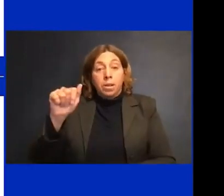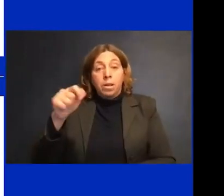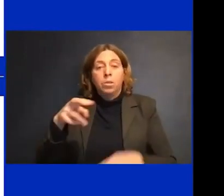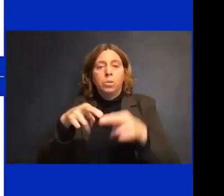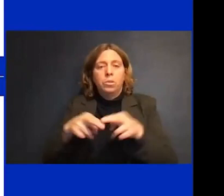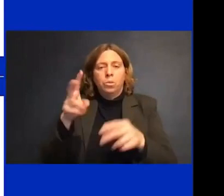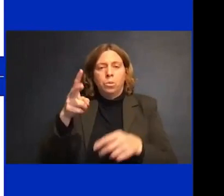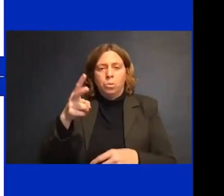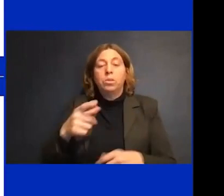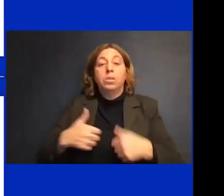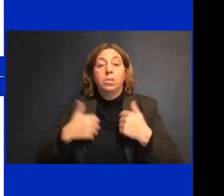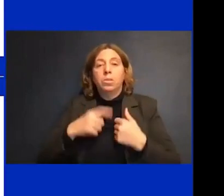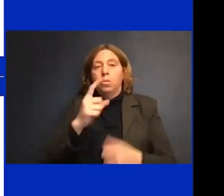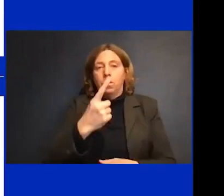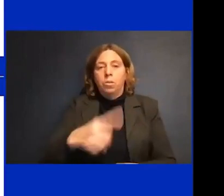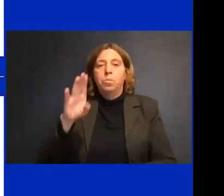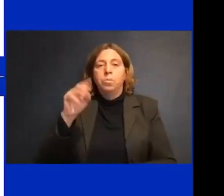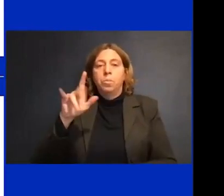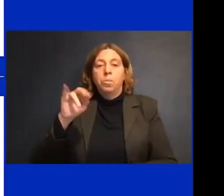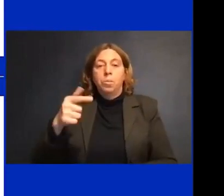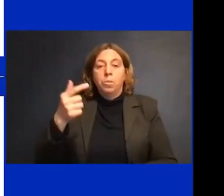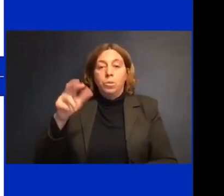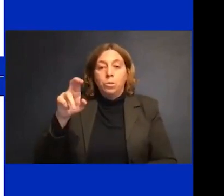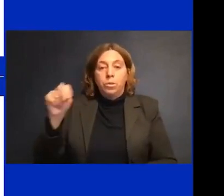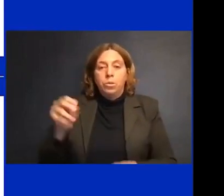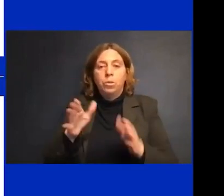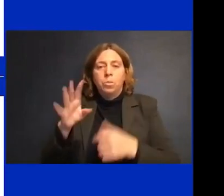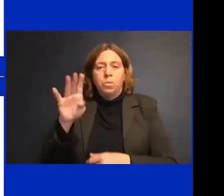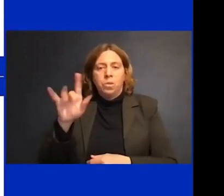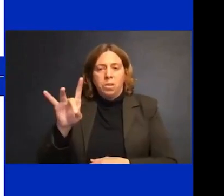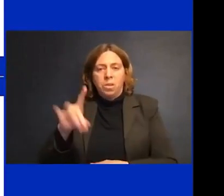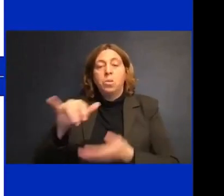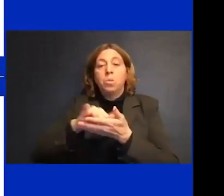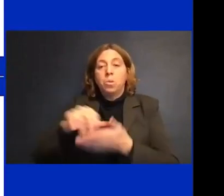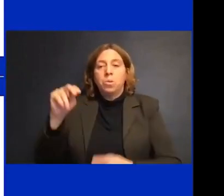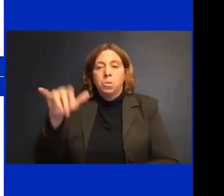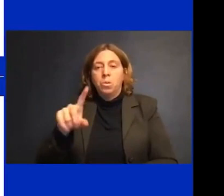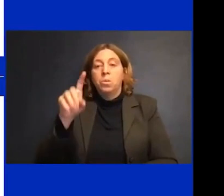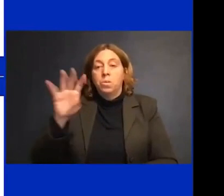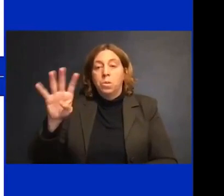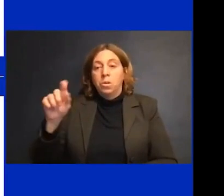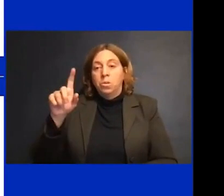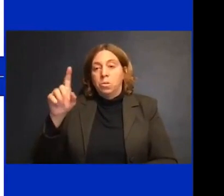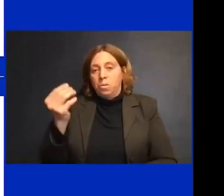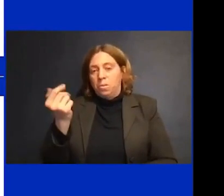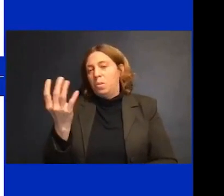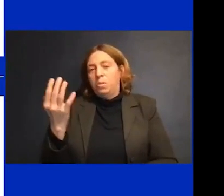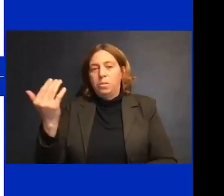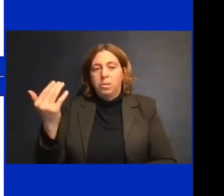Administration, Region 2, 1 Bowling Green, Room 428, New York, New York zip